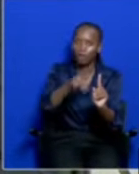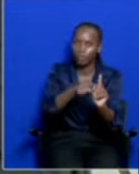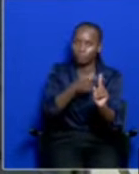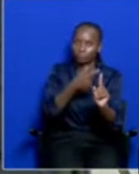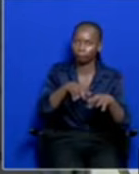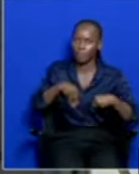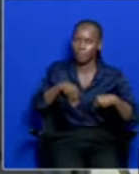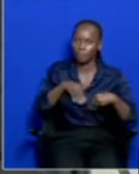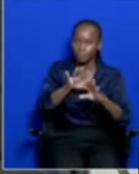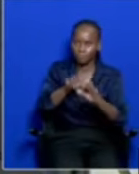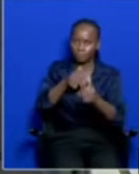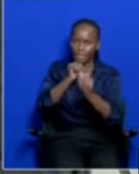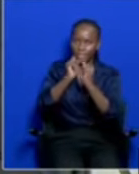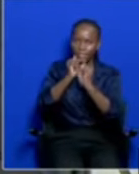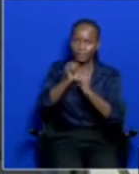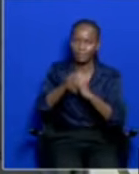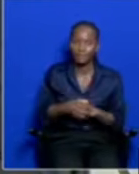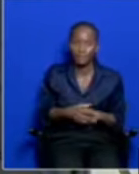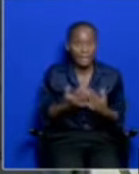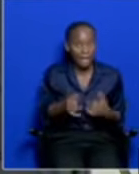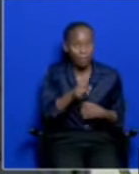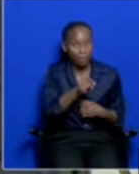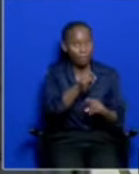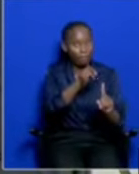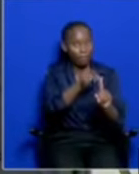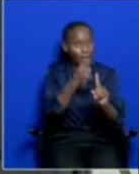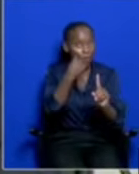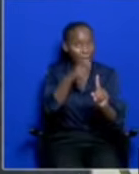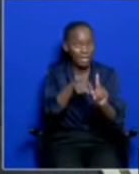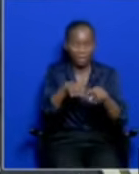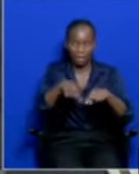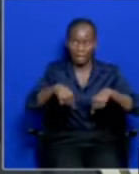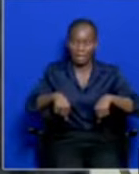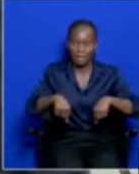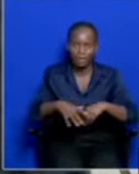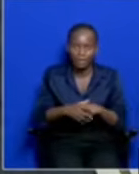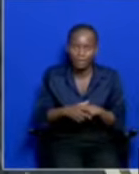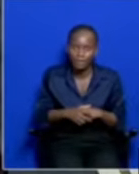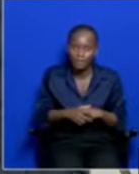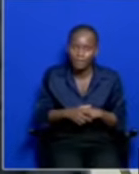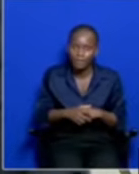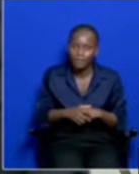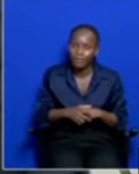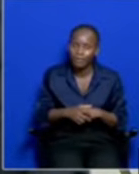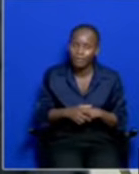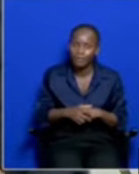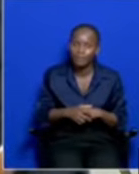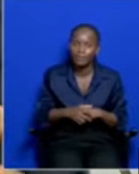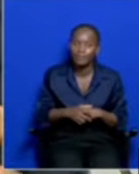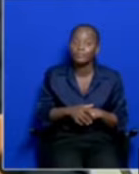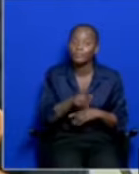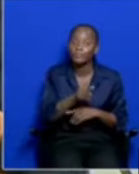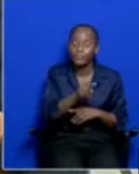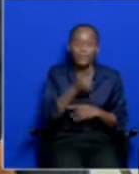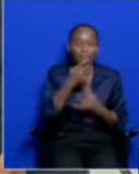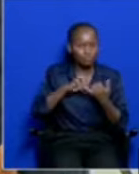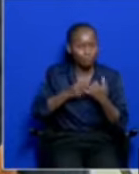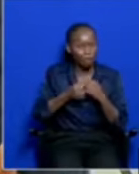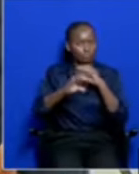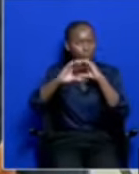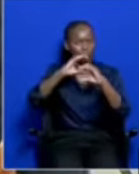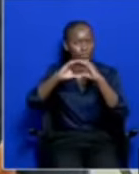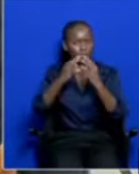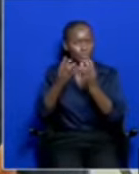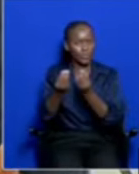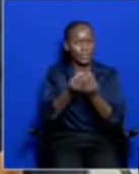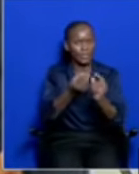afraid. I don't want to lie. To communicate with him, I communicate with him. He says he's afraid of the